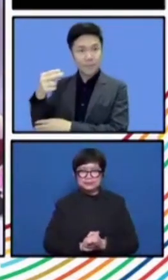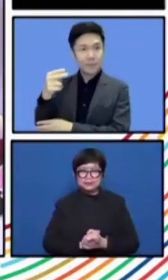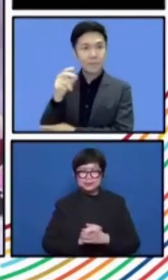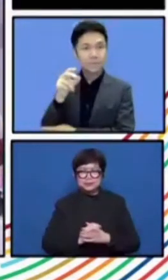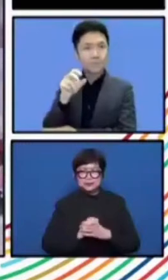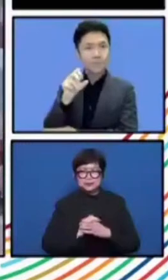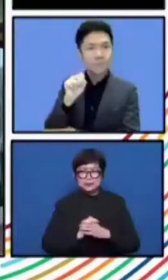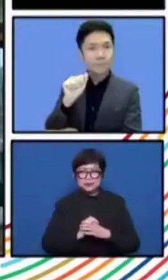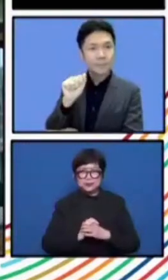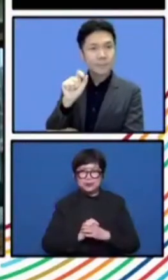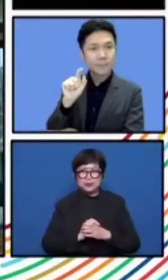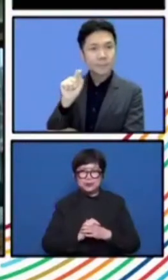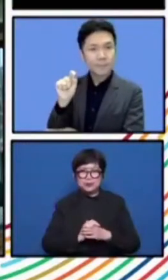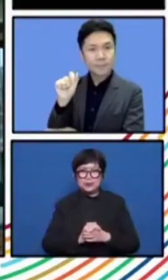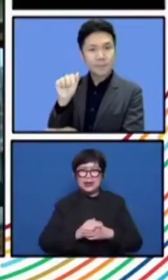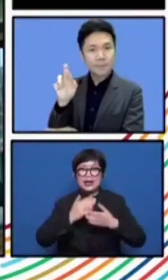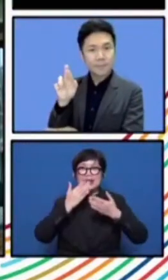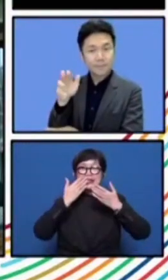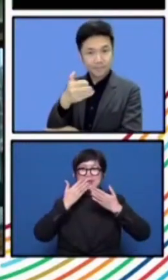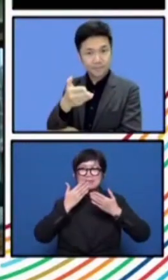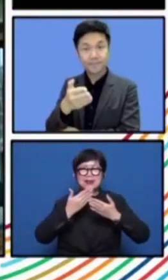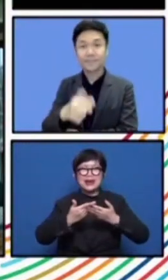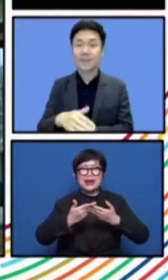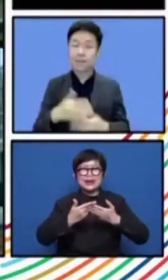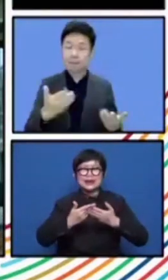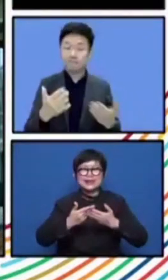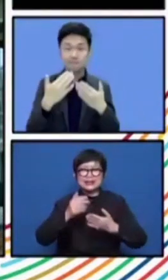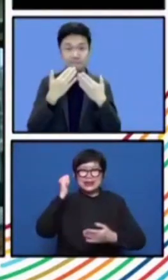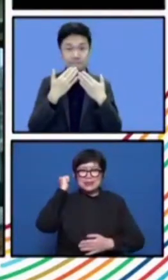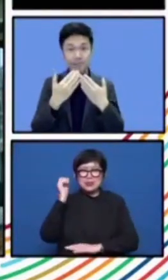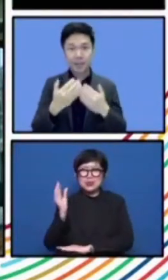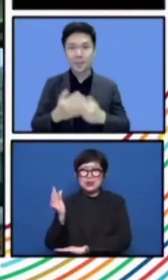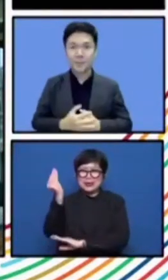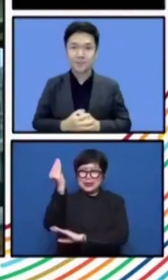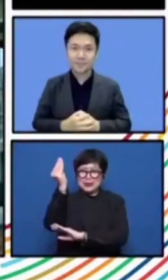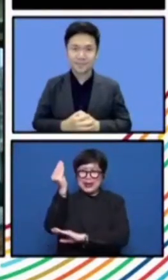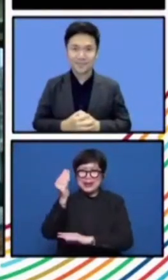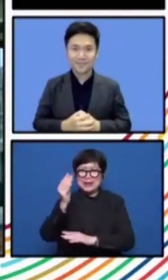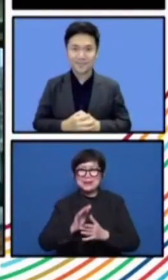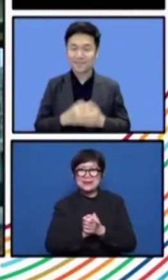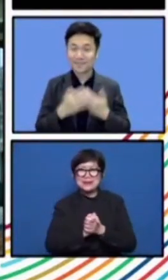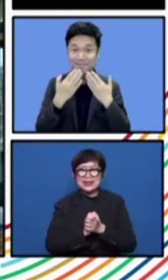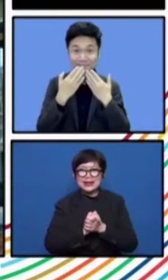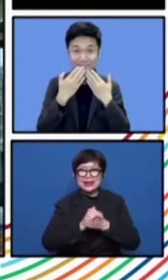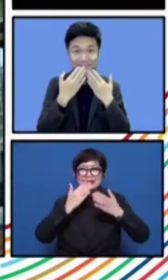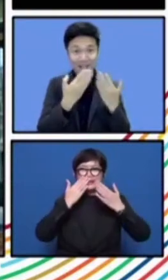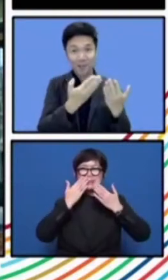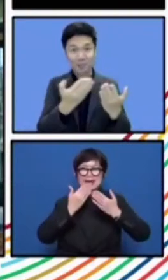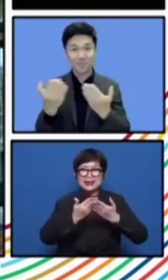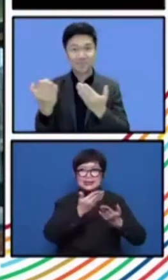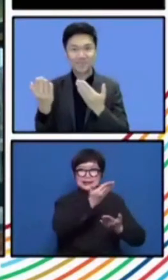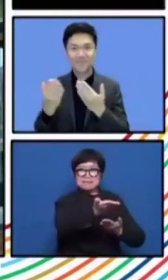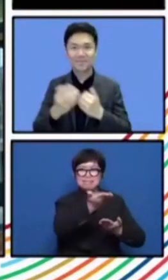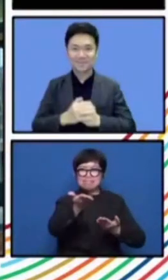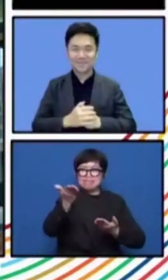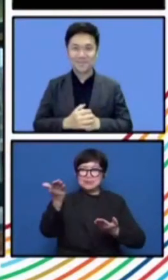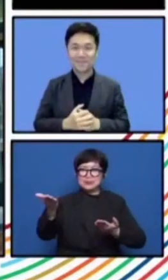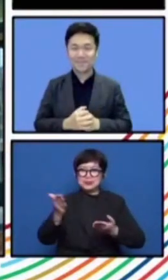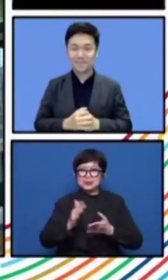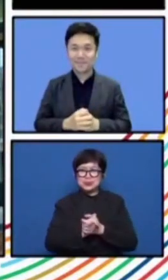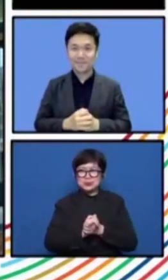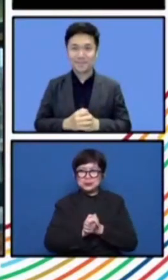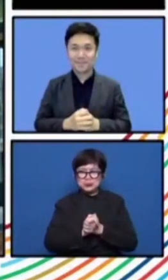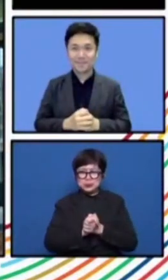thank you madam chair and thank you all participant and our